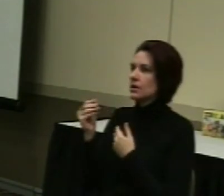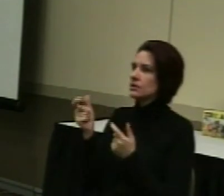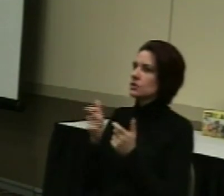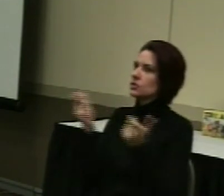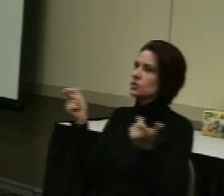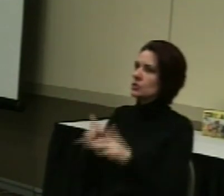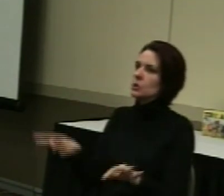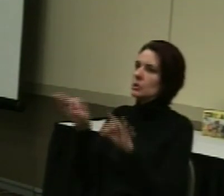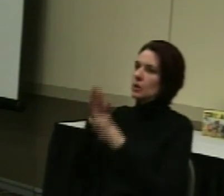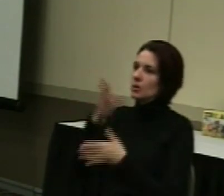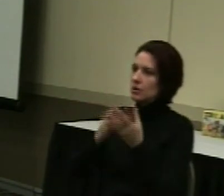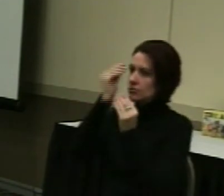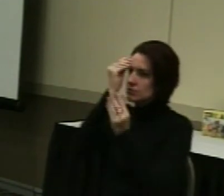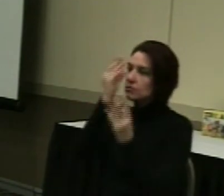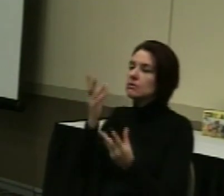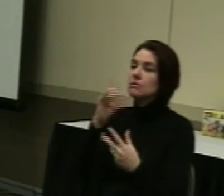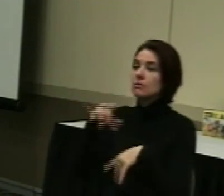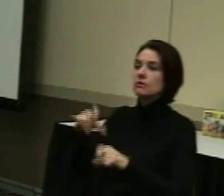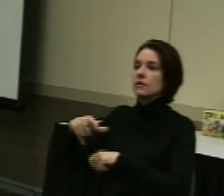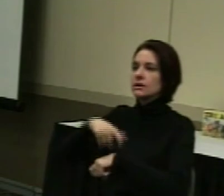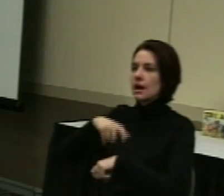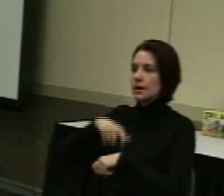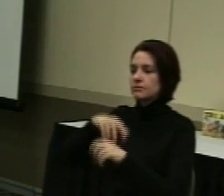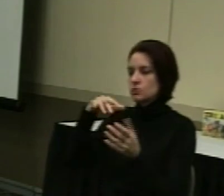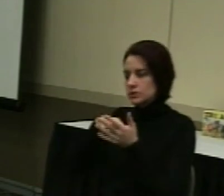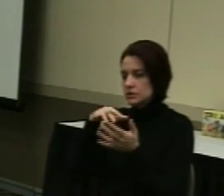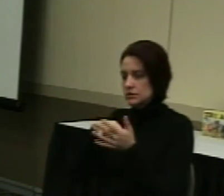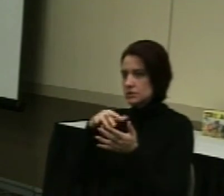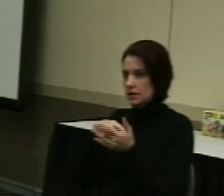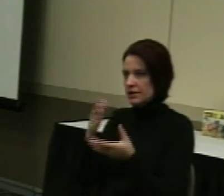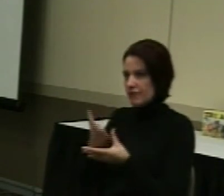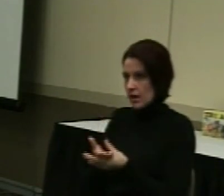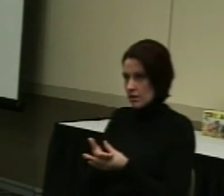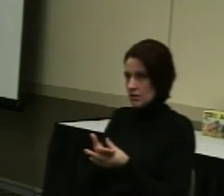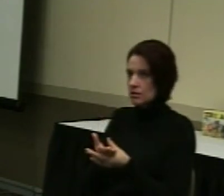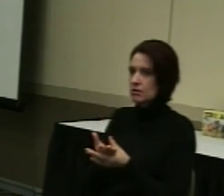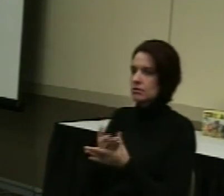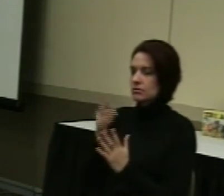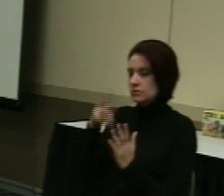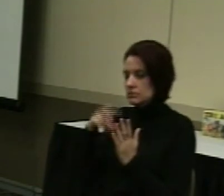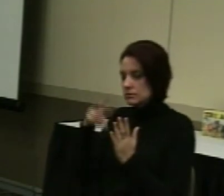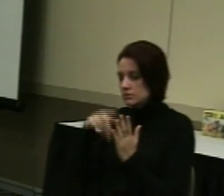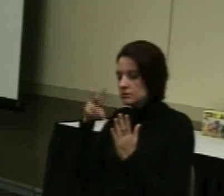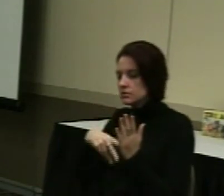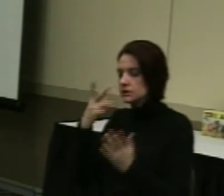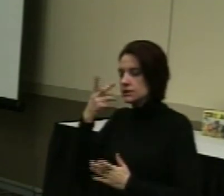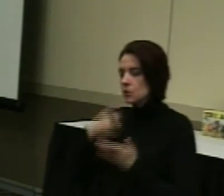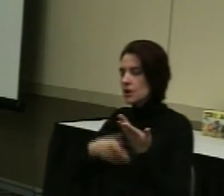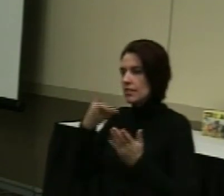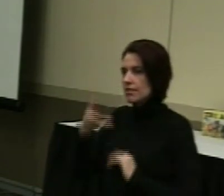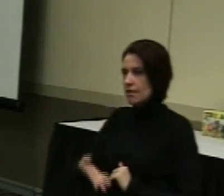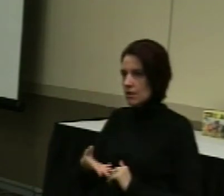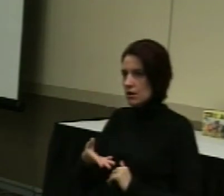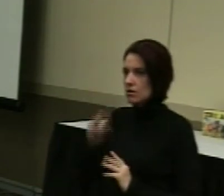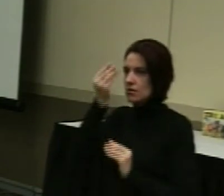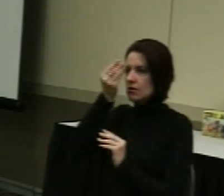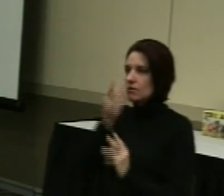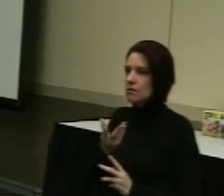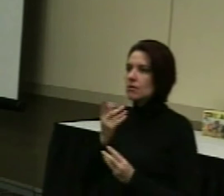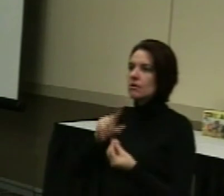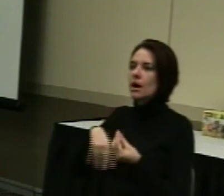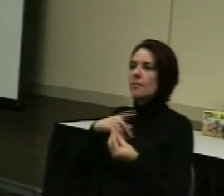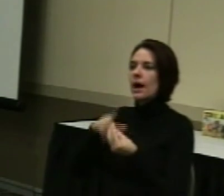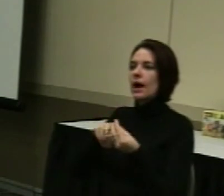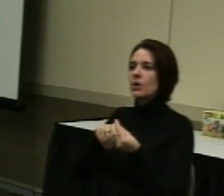hugely important source of data is take time to study the file. Take time to study what is in there that tells me